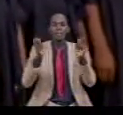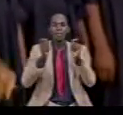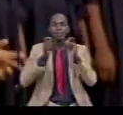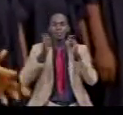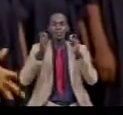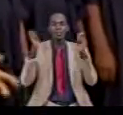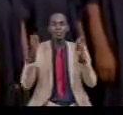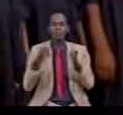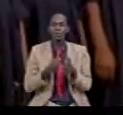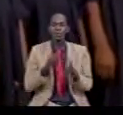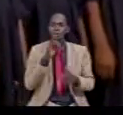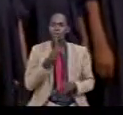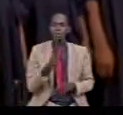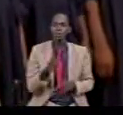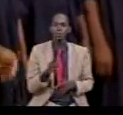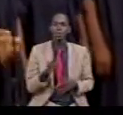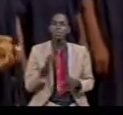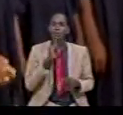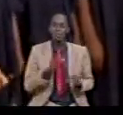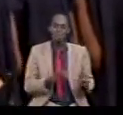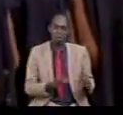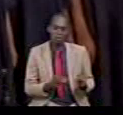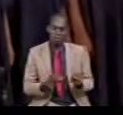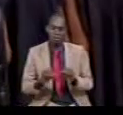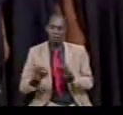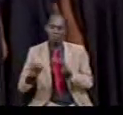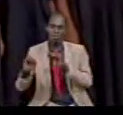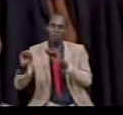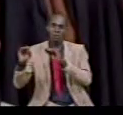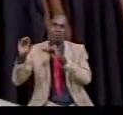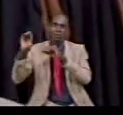hallelujah, it's truth, it's marching